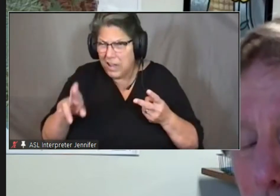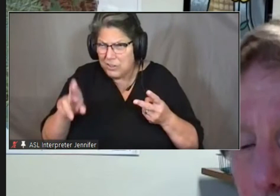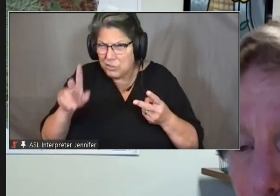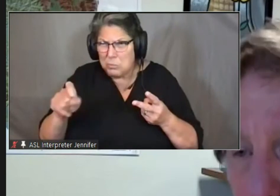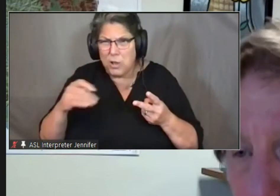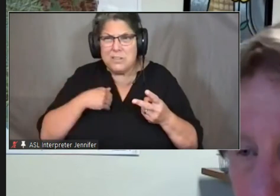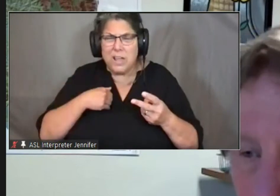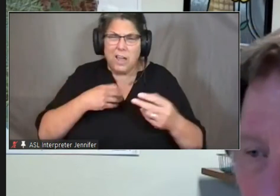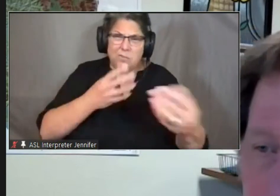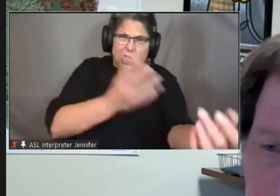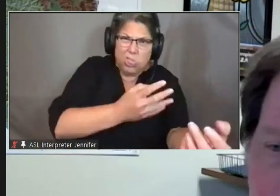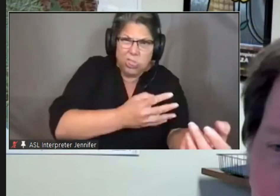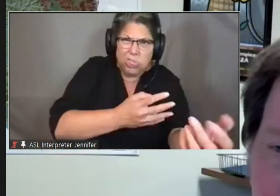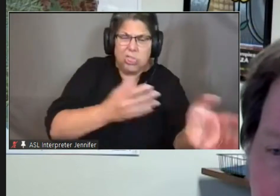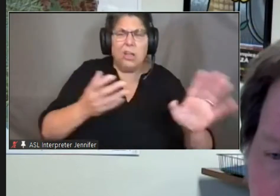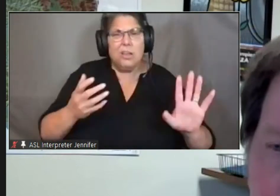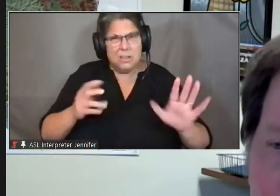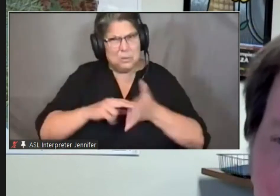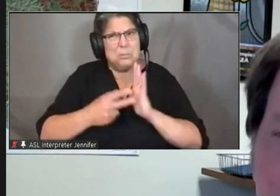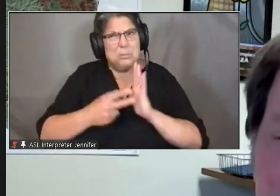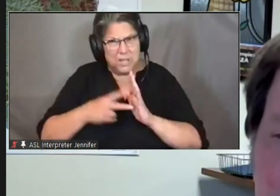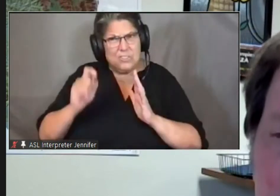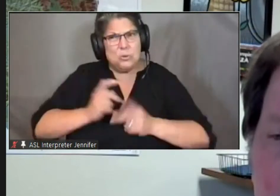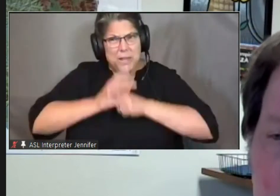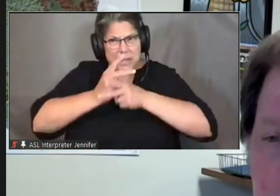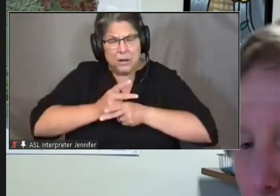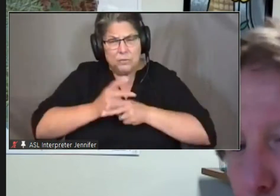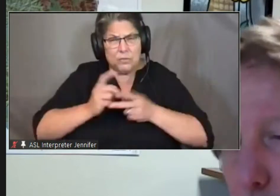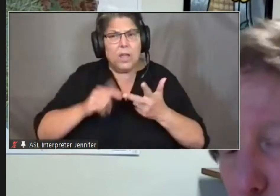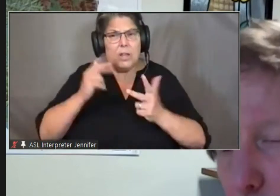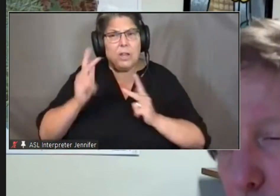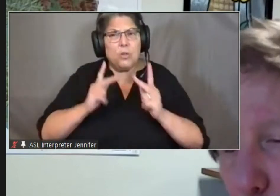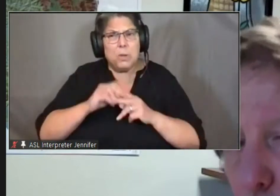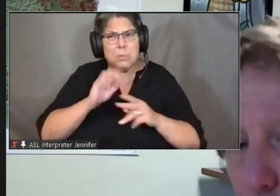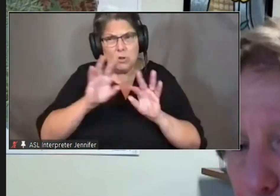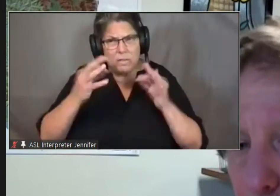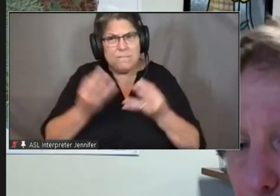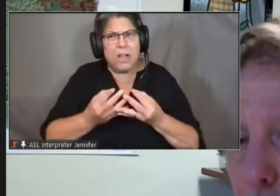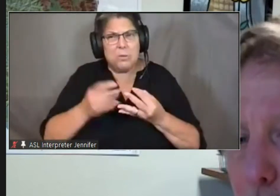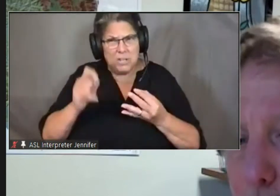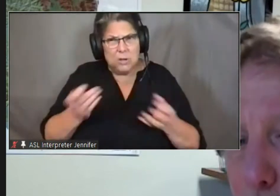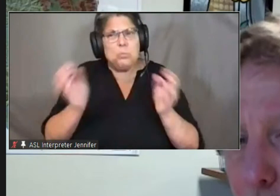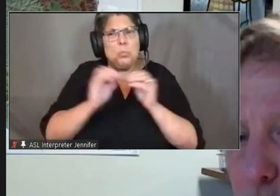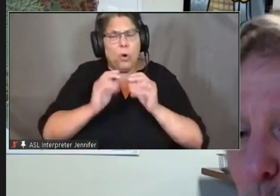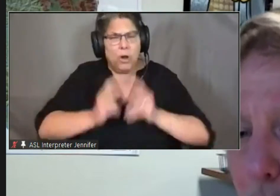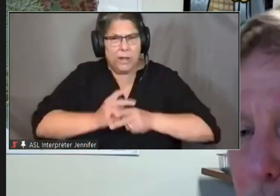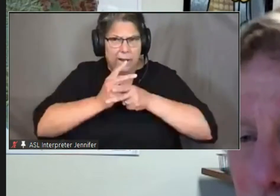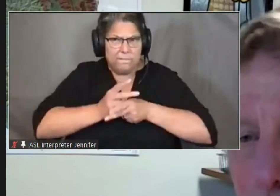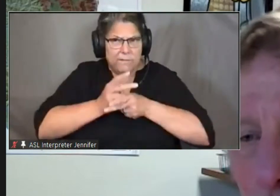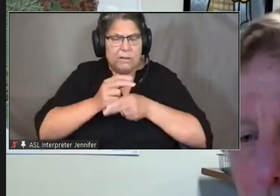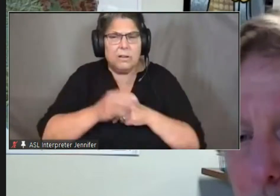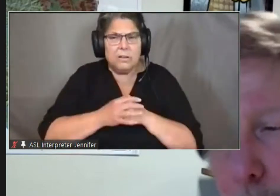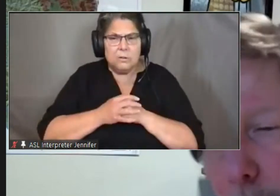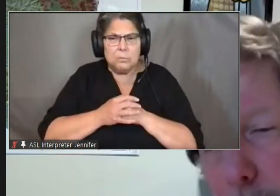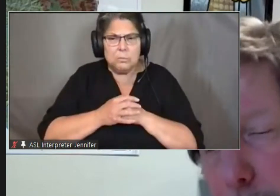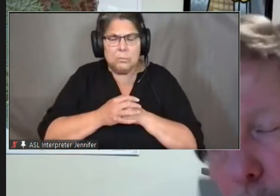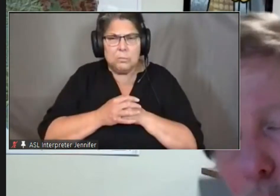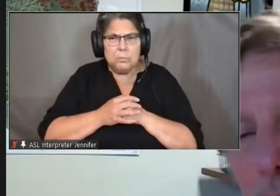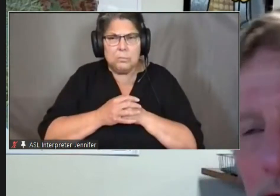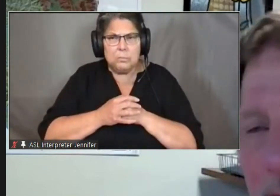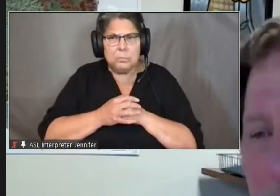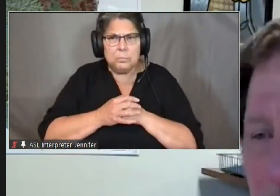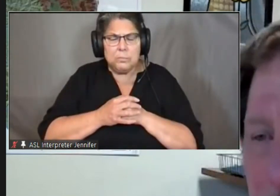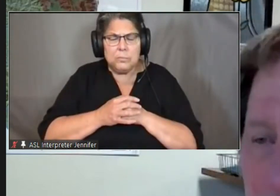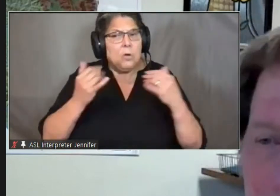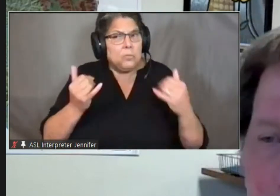then you yourself should be cautious, and your family members should also be a little bit more cautious. So at this point, we're doing